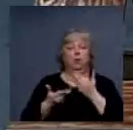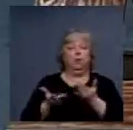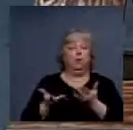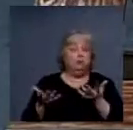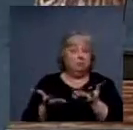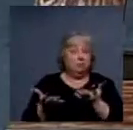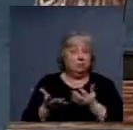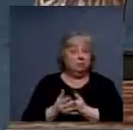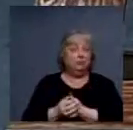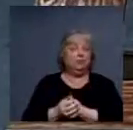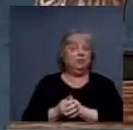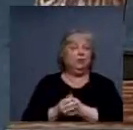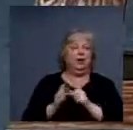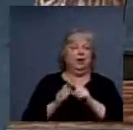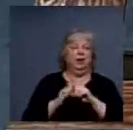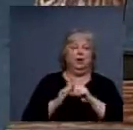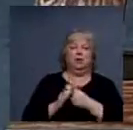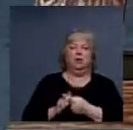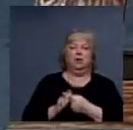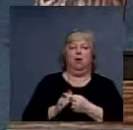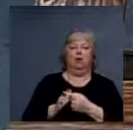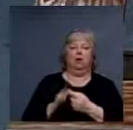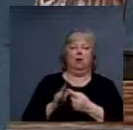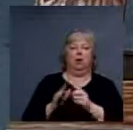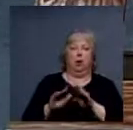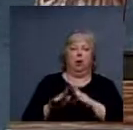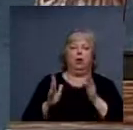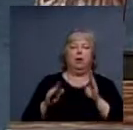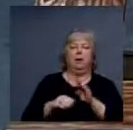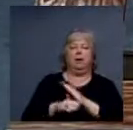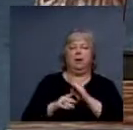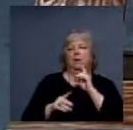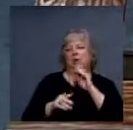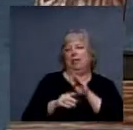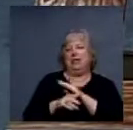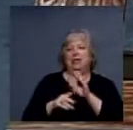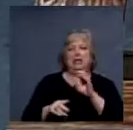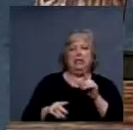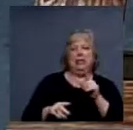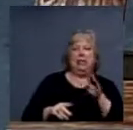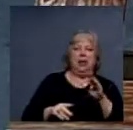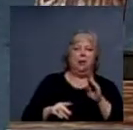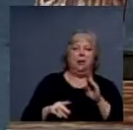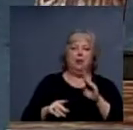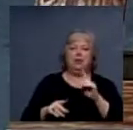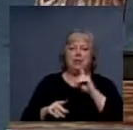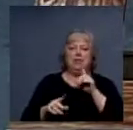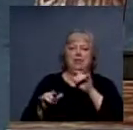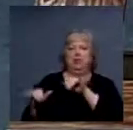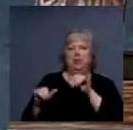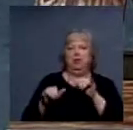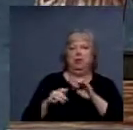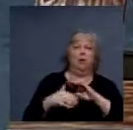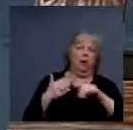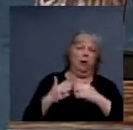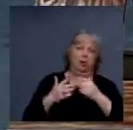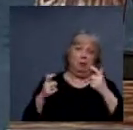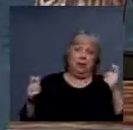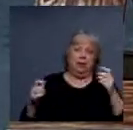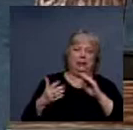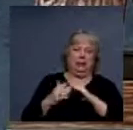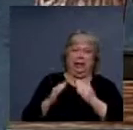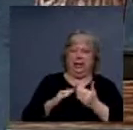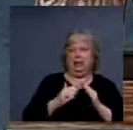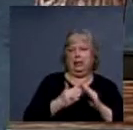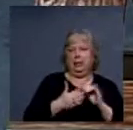is to start a business club. It's very similar to most big cities. All big cities have at least one.